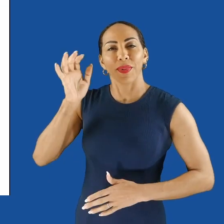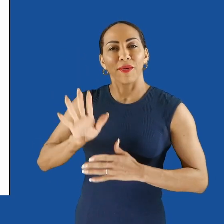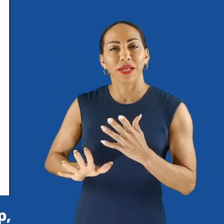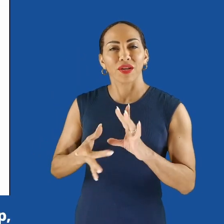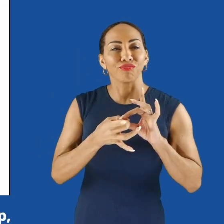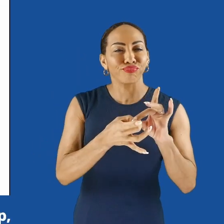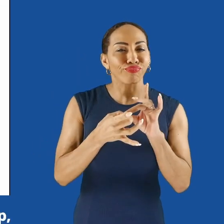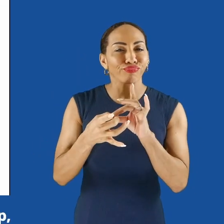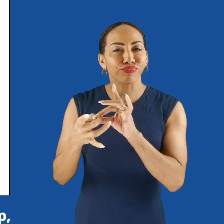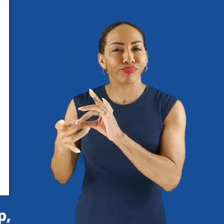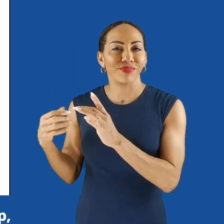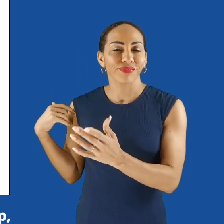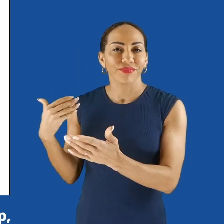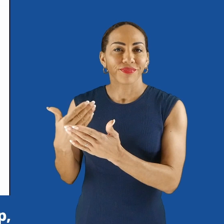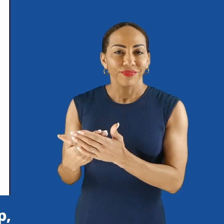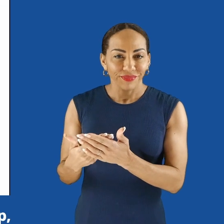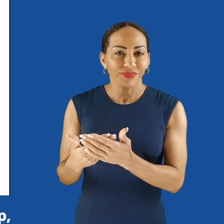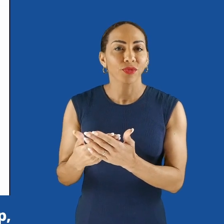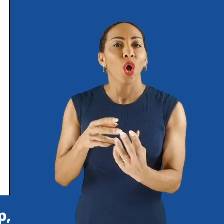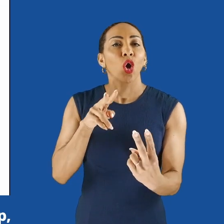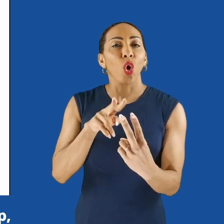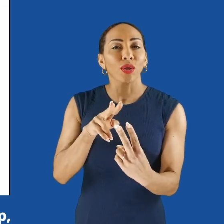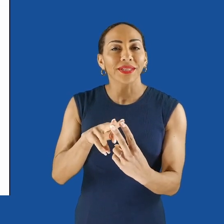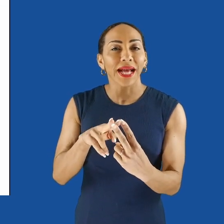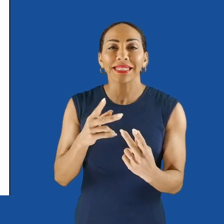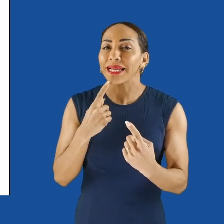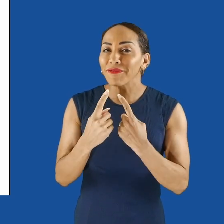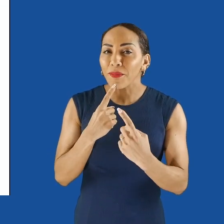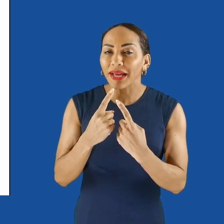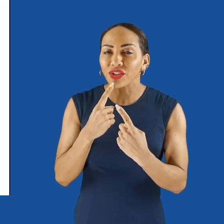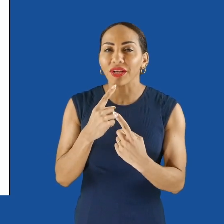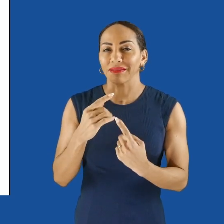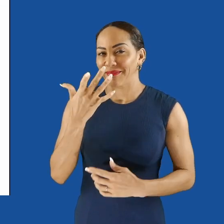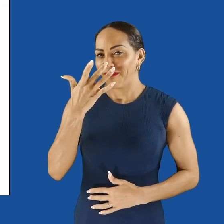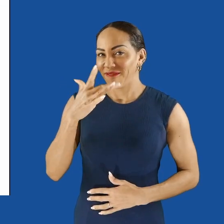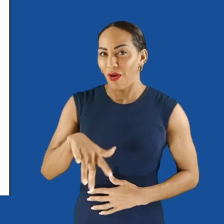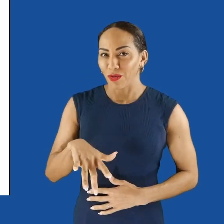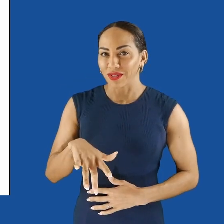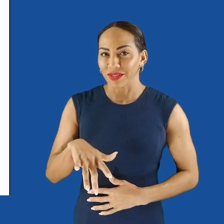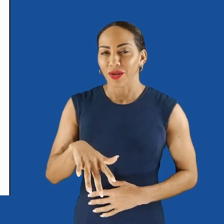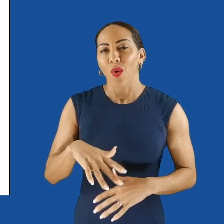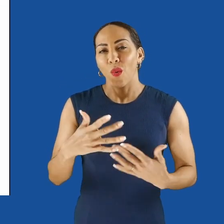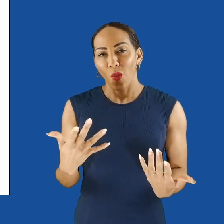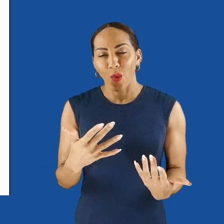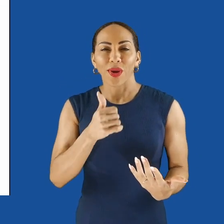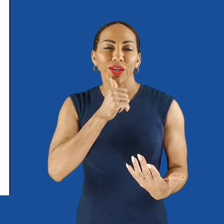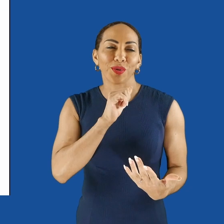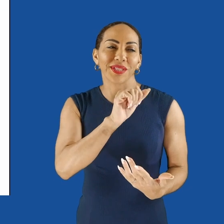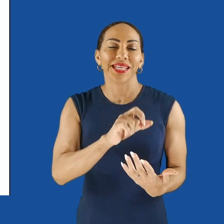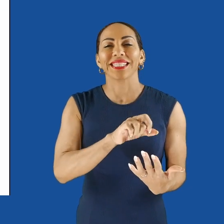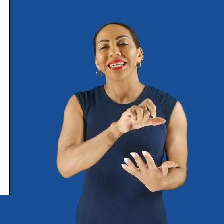years. Contact information used is also made up or it utilises Disability Arts Online's